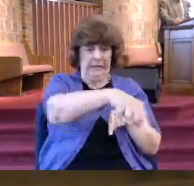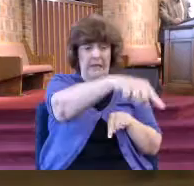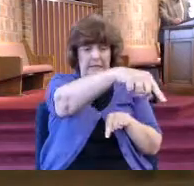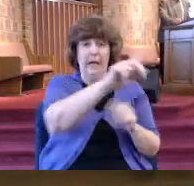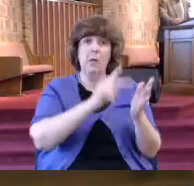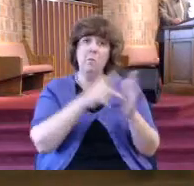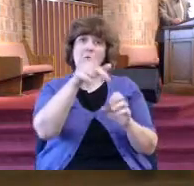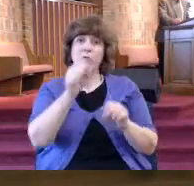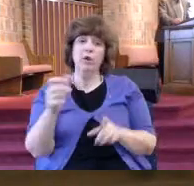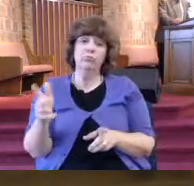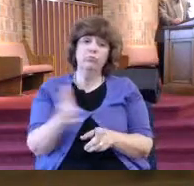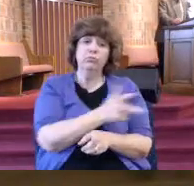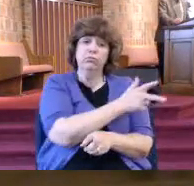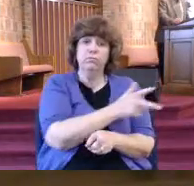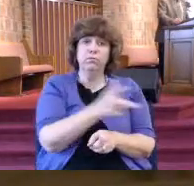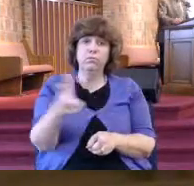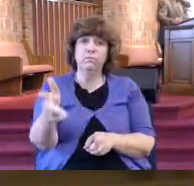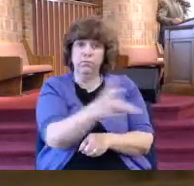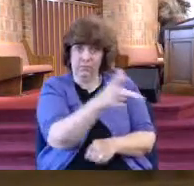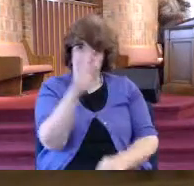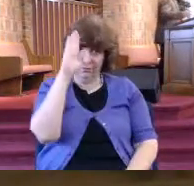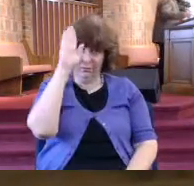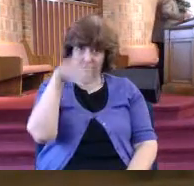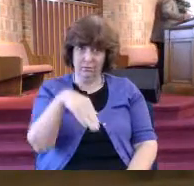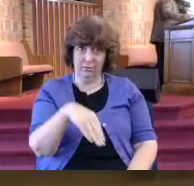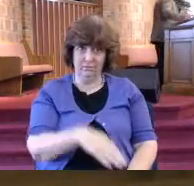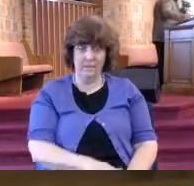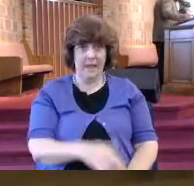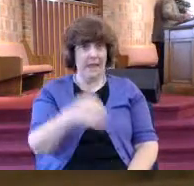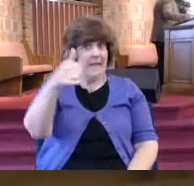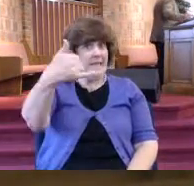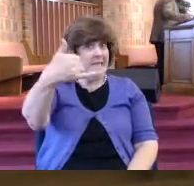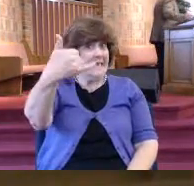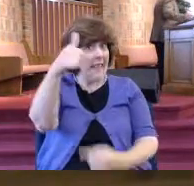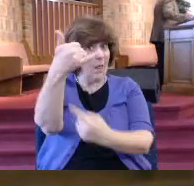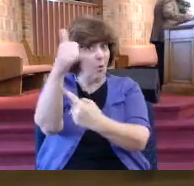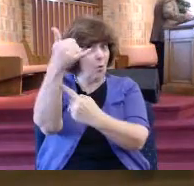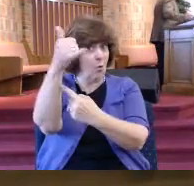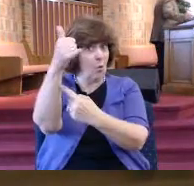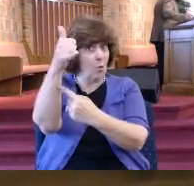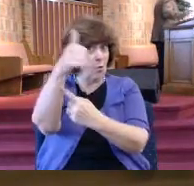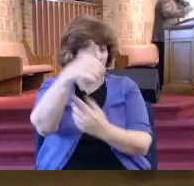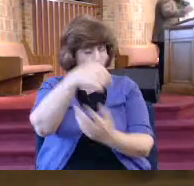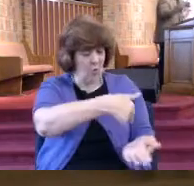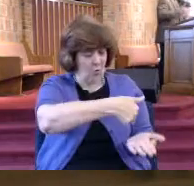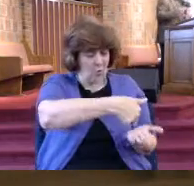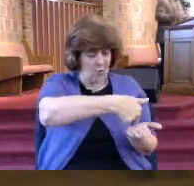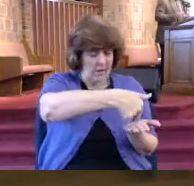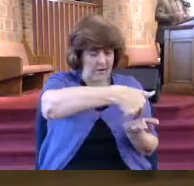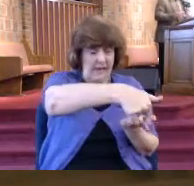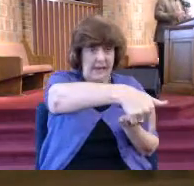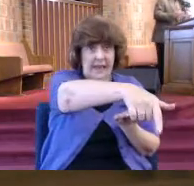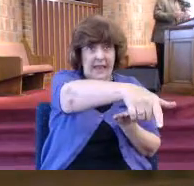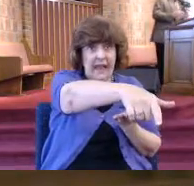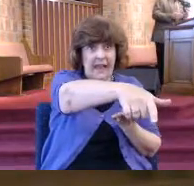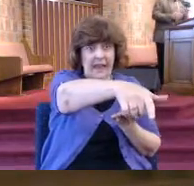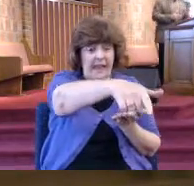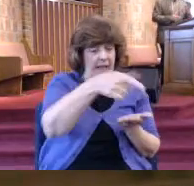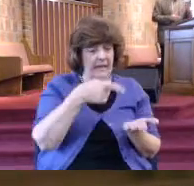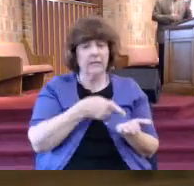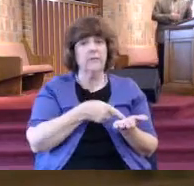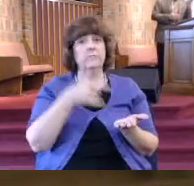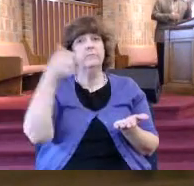is something you can cross? And that a yellow line, and only a yellow line, on our roadways is used